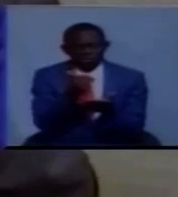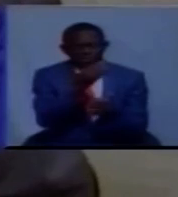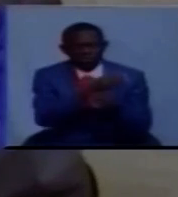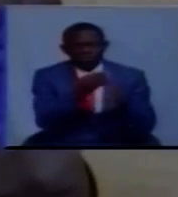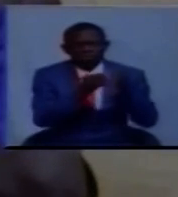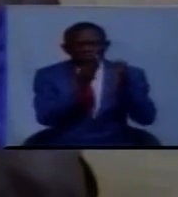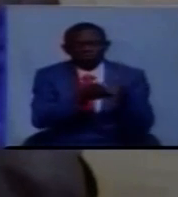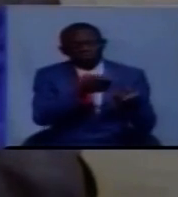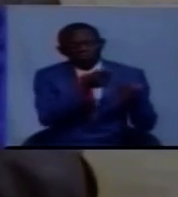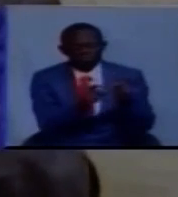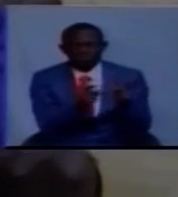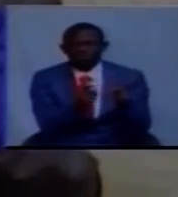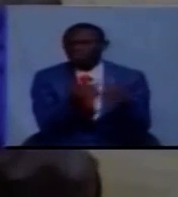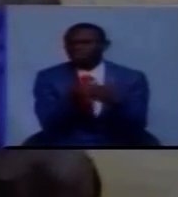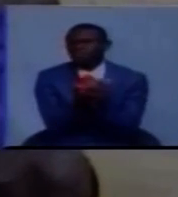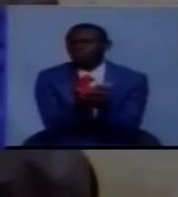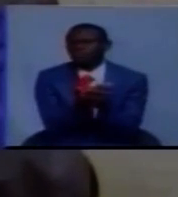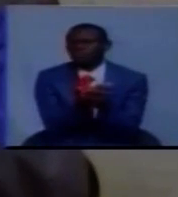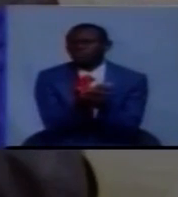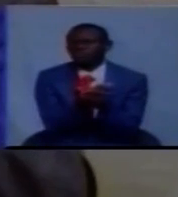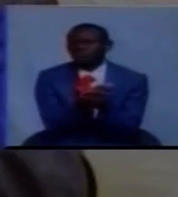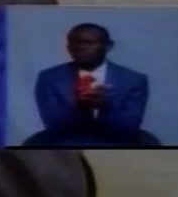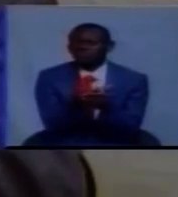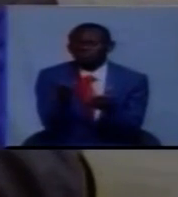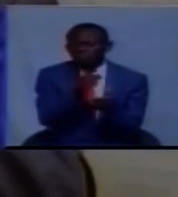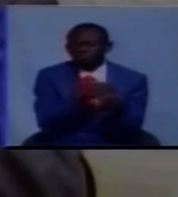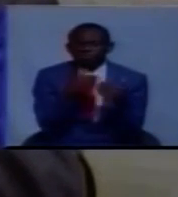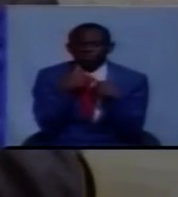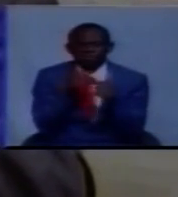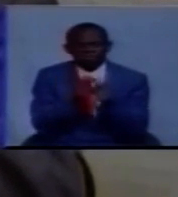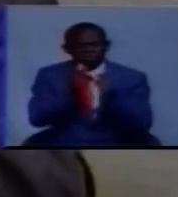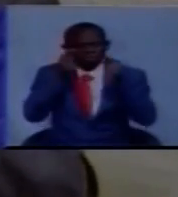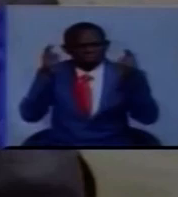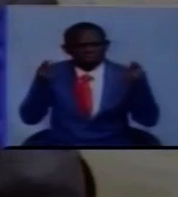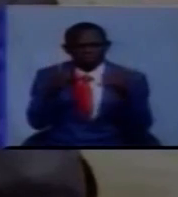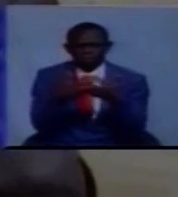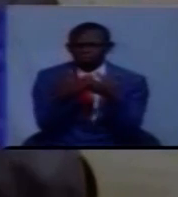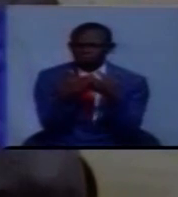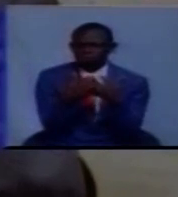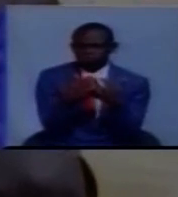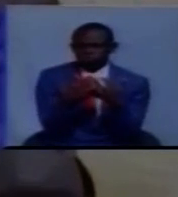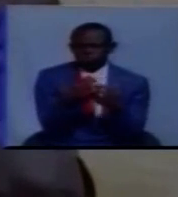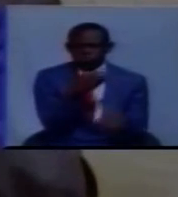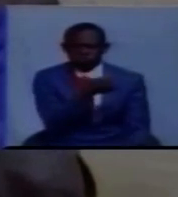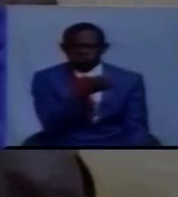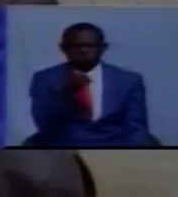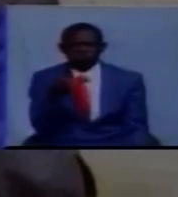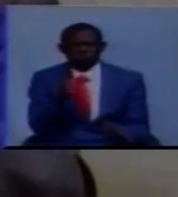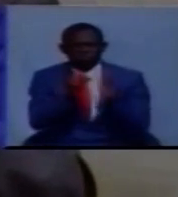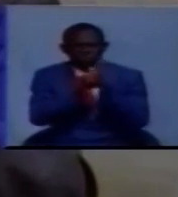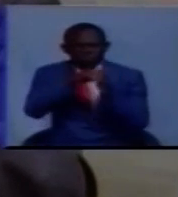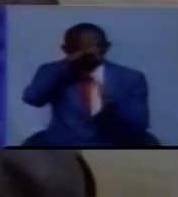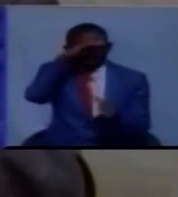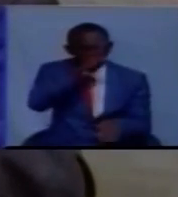an arrangement of machinery. There is big equipment. Like if you are talking about the mines. Then what will that? There will be no contractor who will get